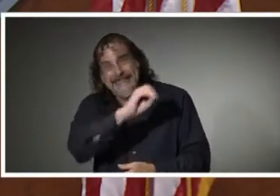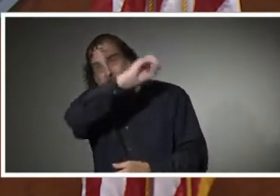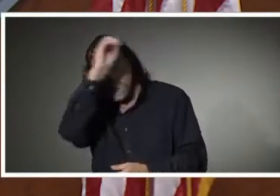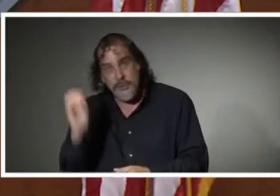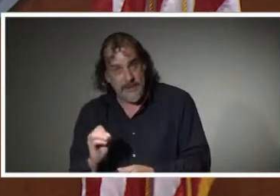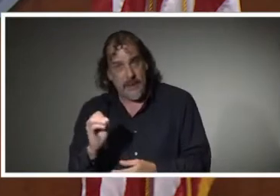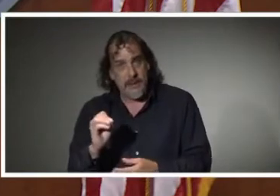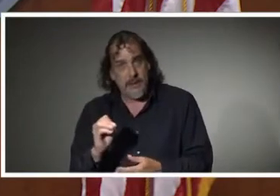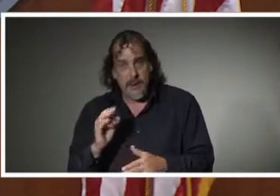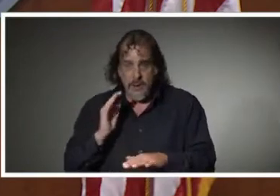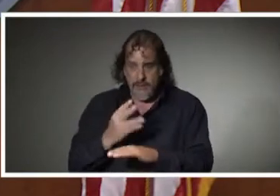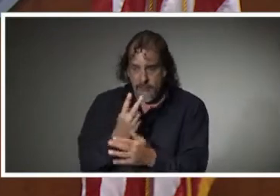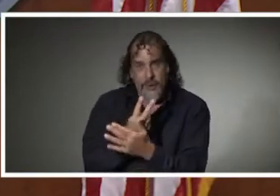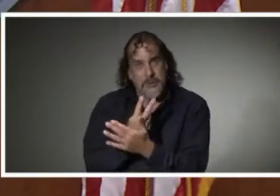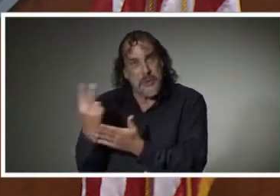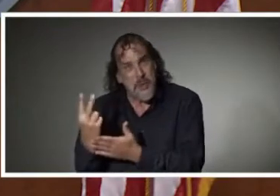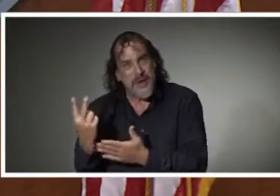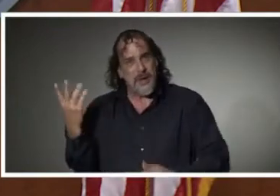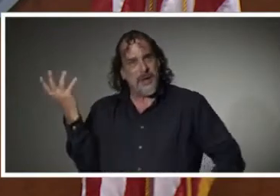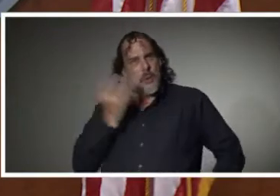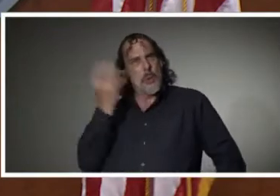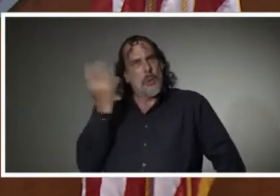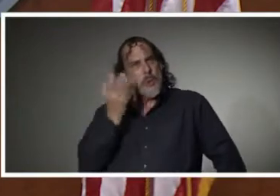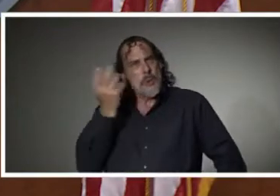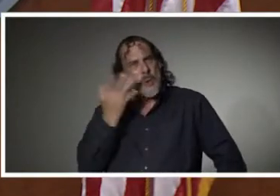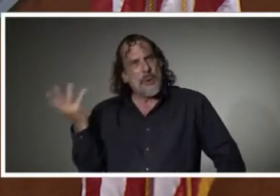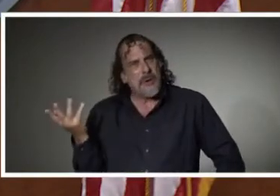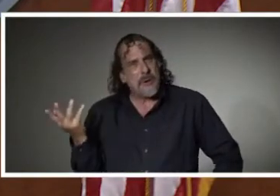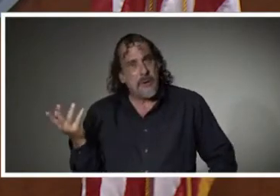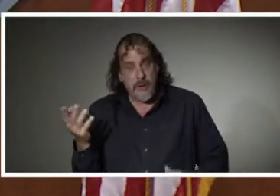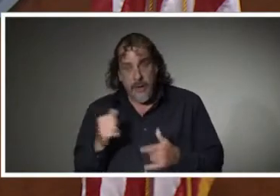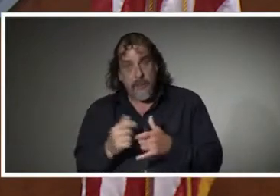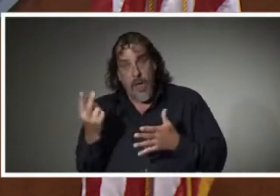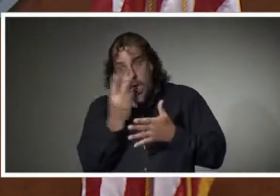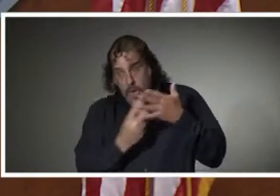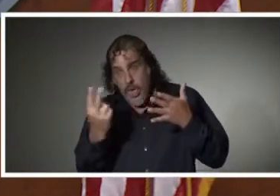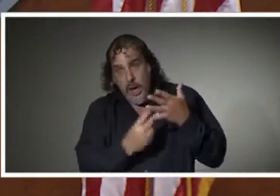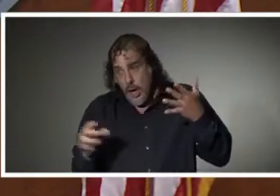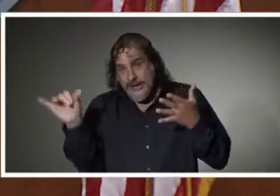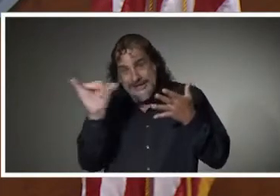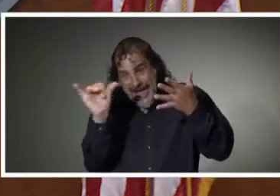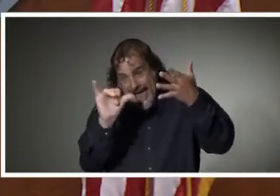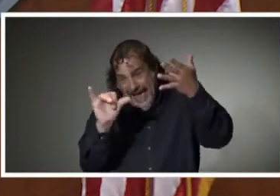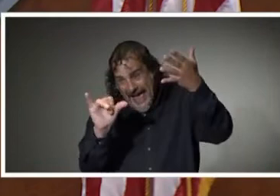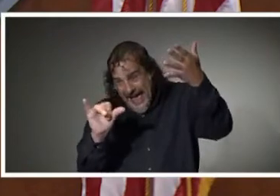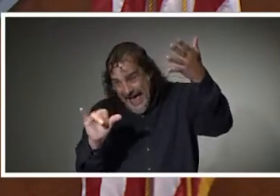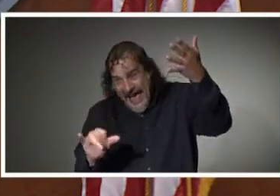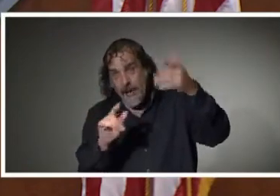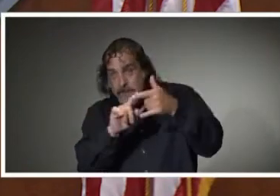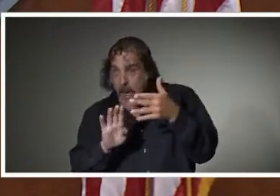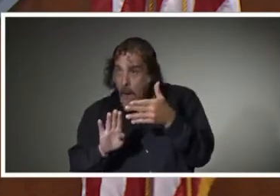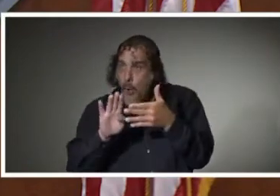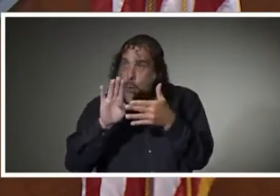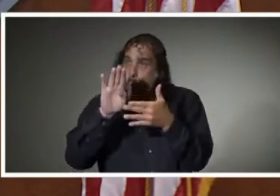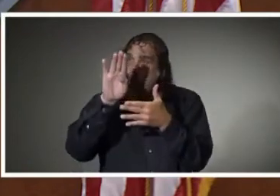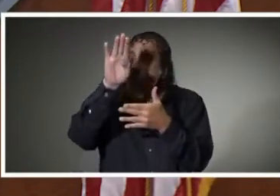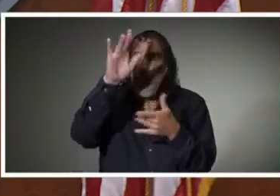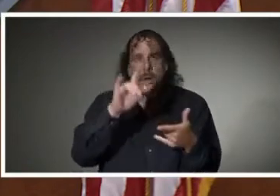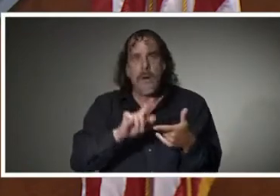what is less than 2 weeks. At that trajectory, our healthcare system is going to be